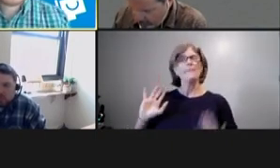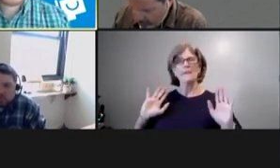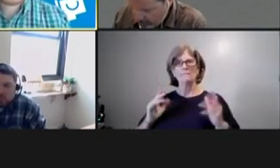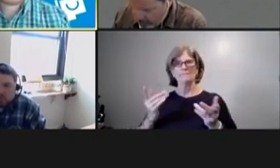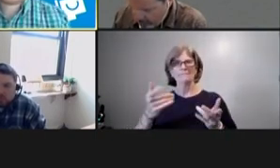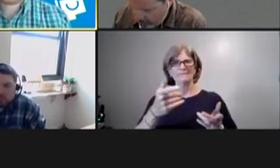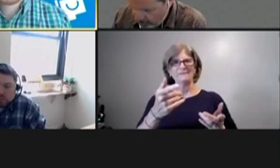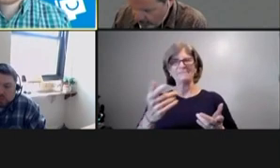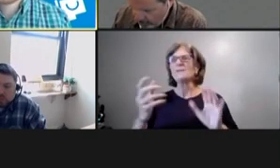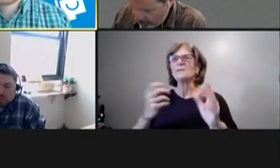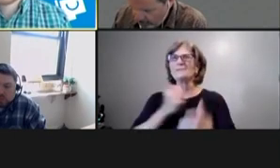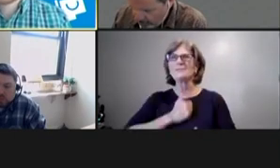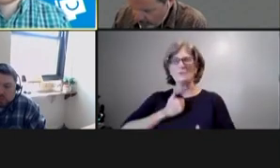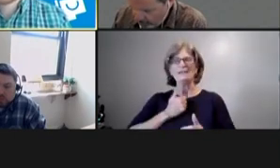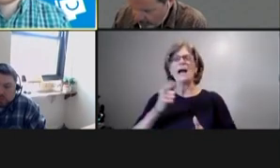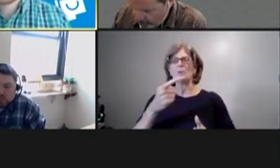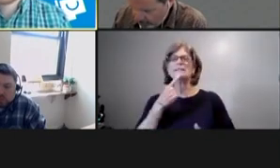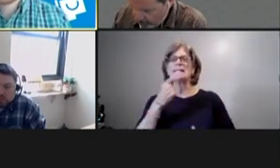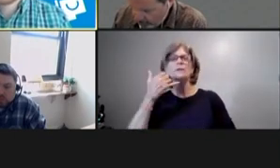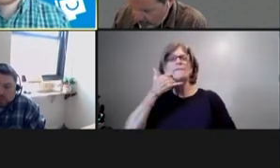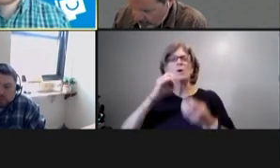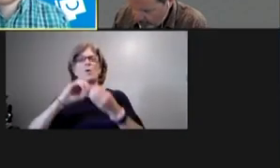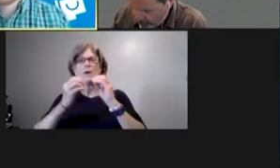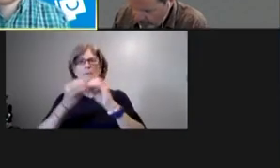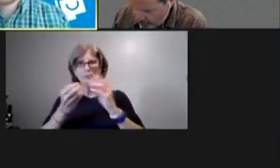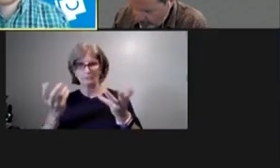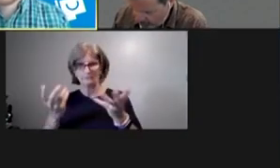Oh, I lost it. One second.